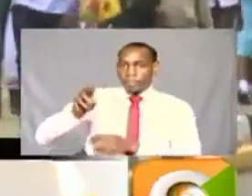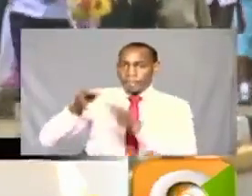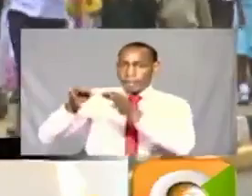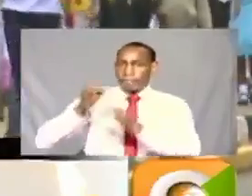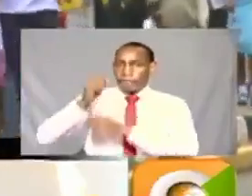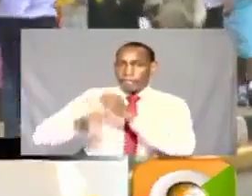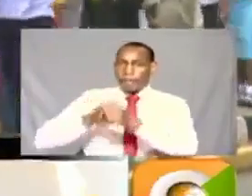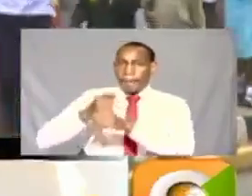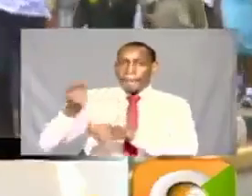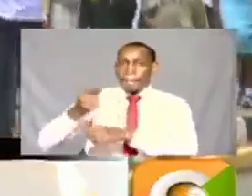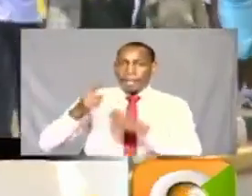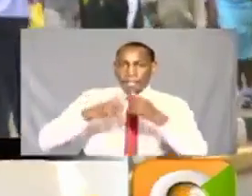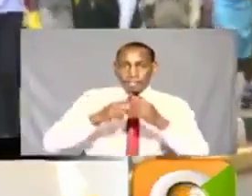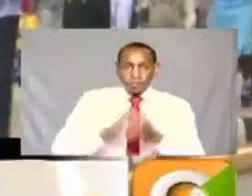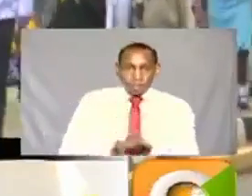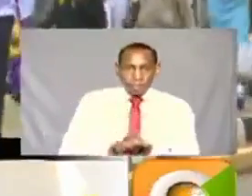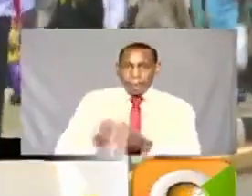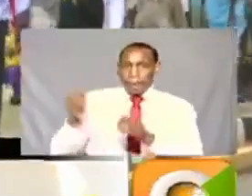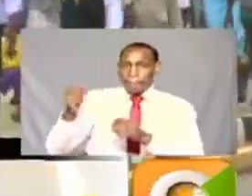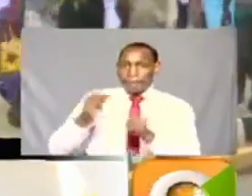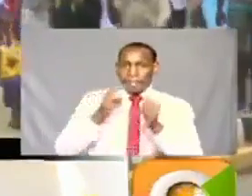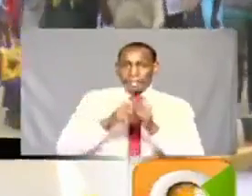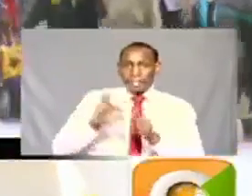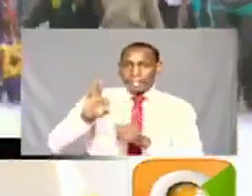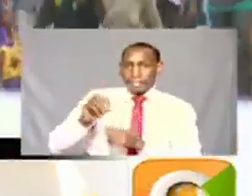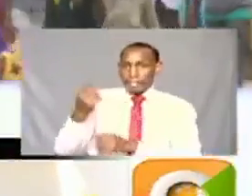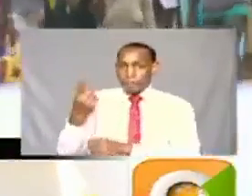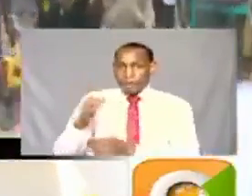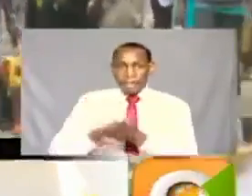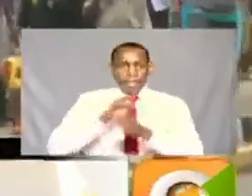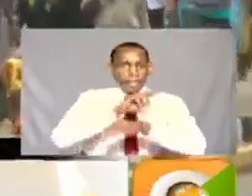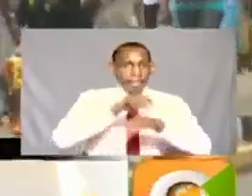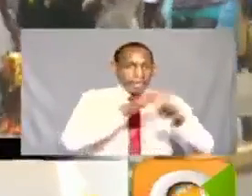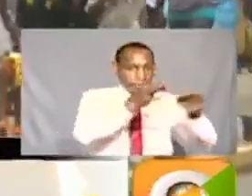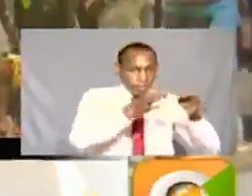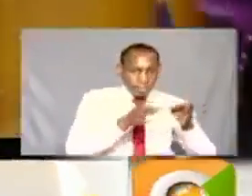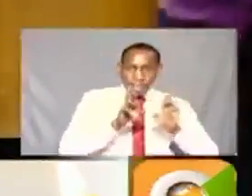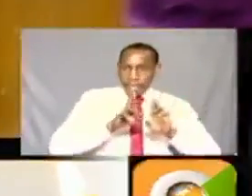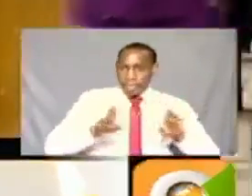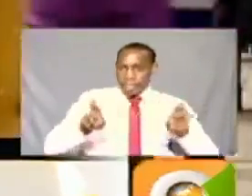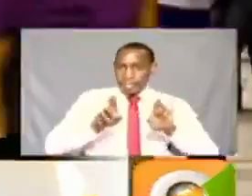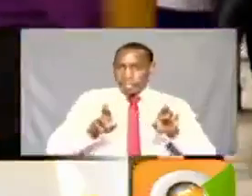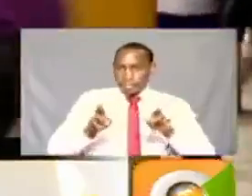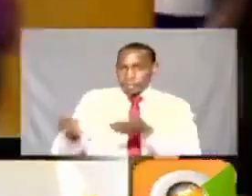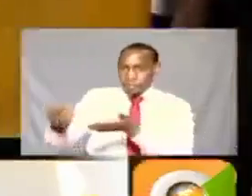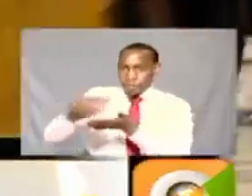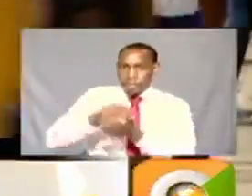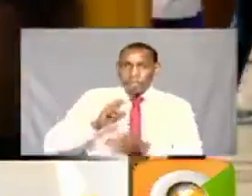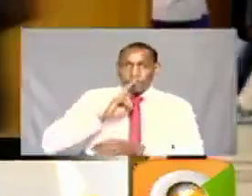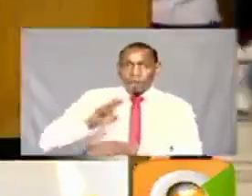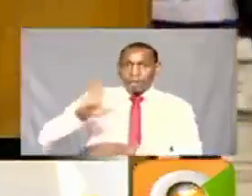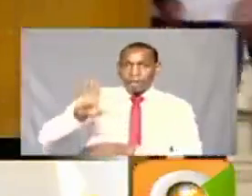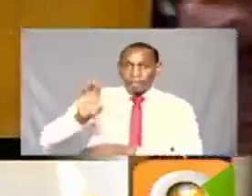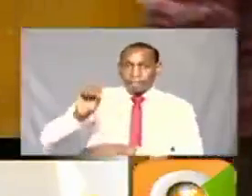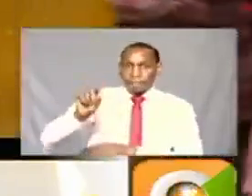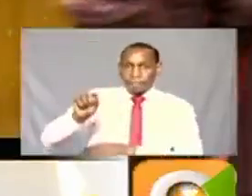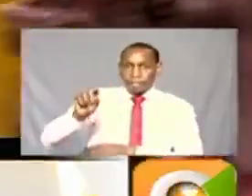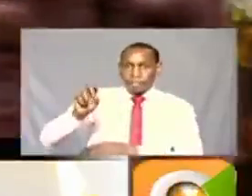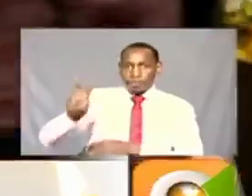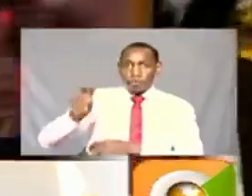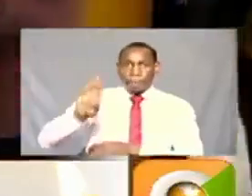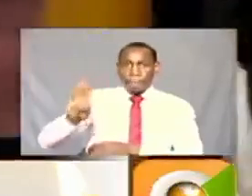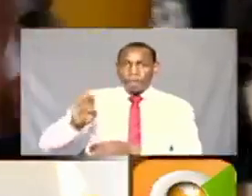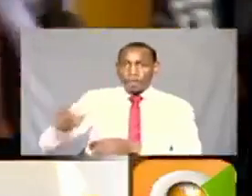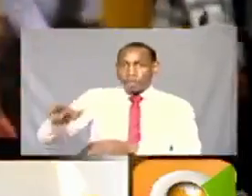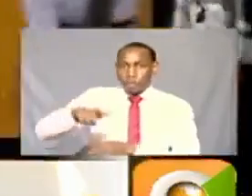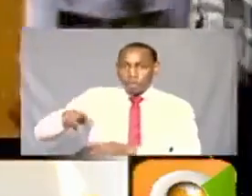year in June. As of December 31, the National Treasury had already tapped 258.2 billion shillings from the